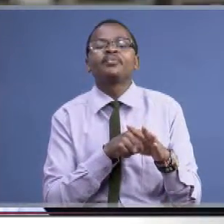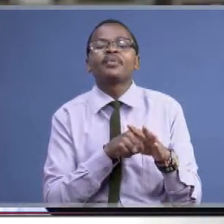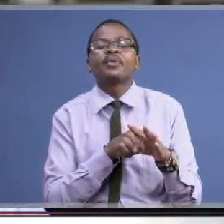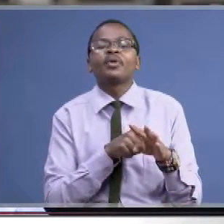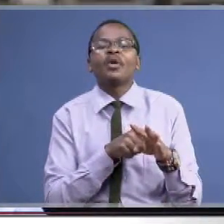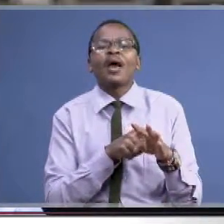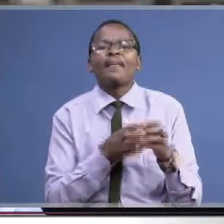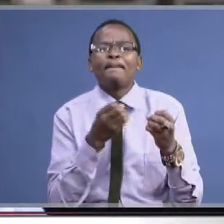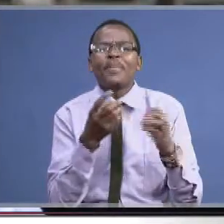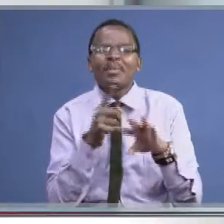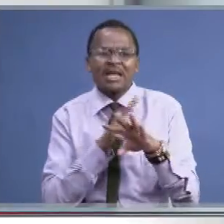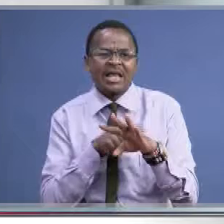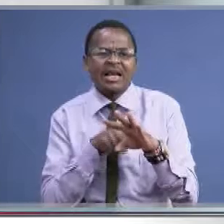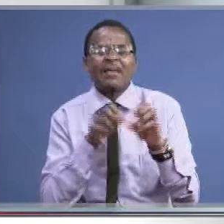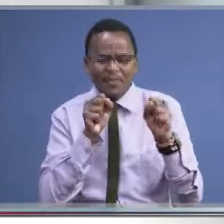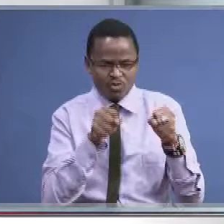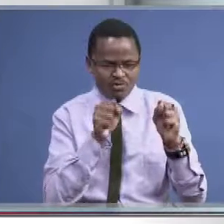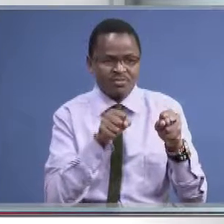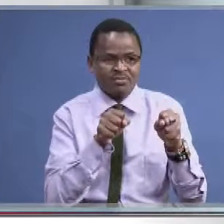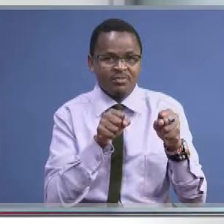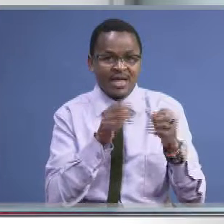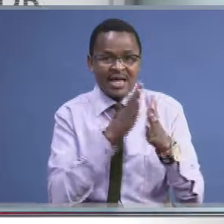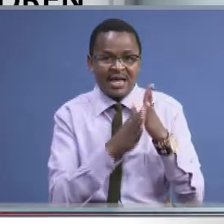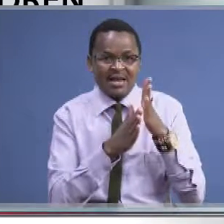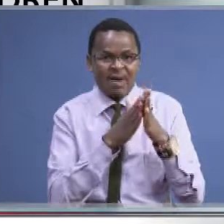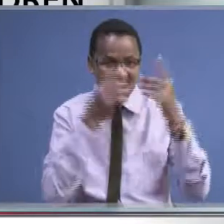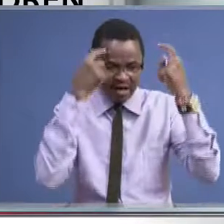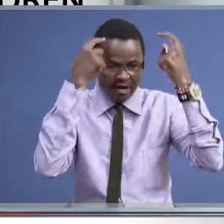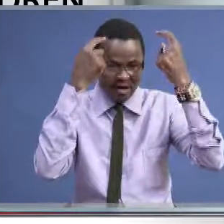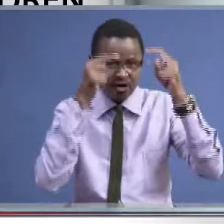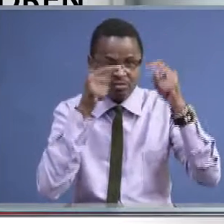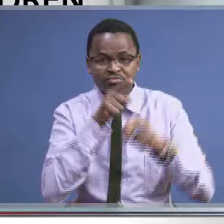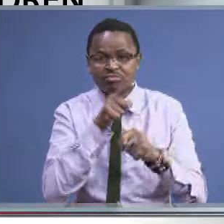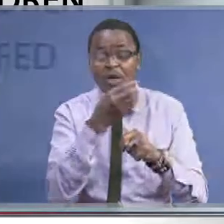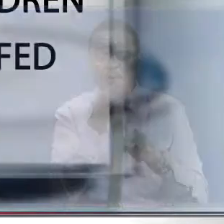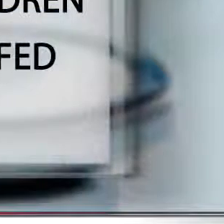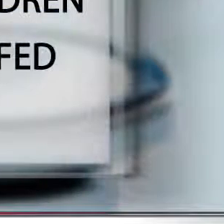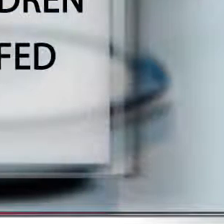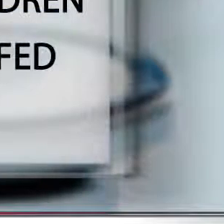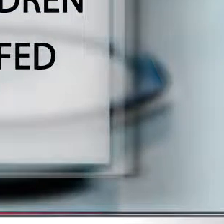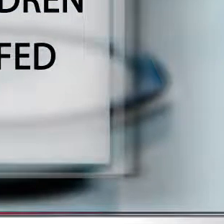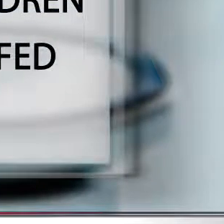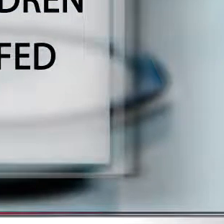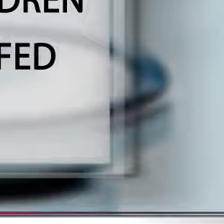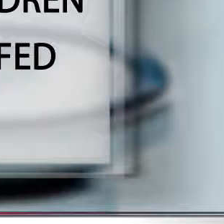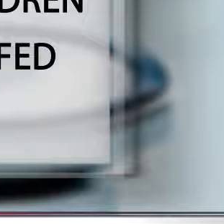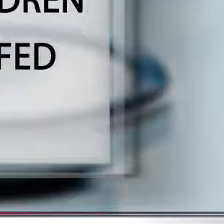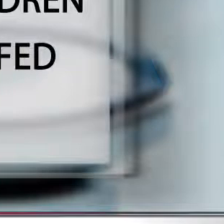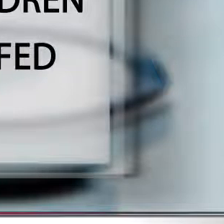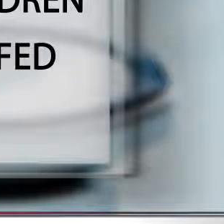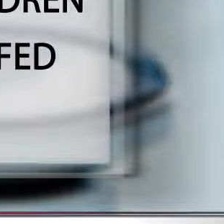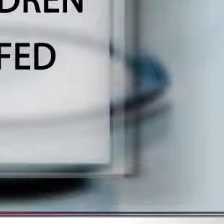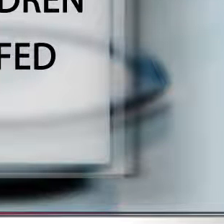it should be as frequent as possible. Despite the success of exclusive breastfeeding in Kenya, from 31.9%